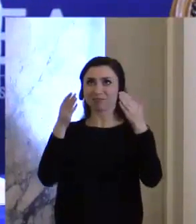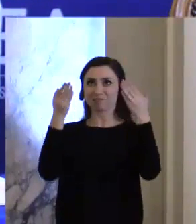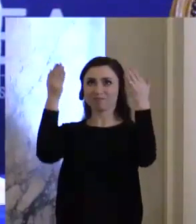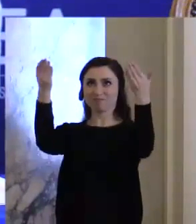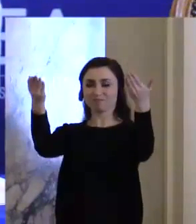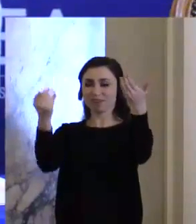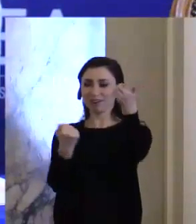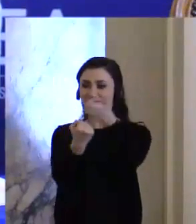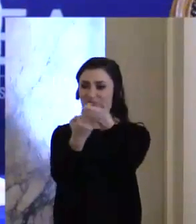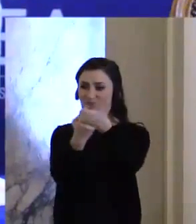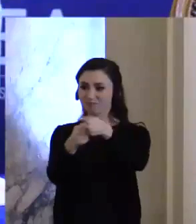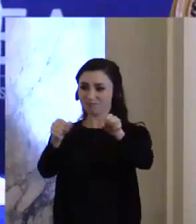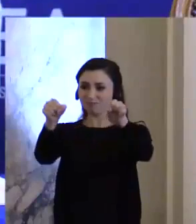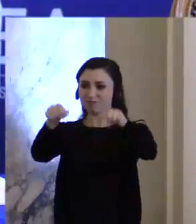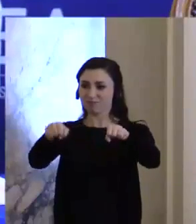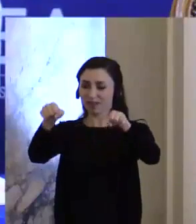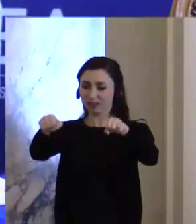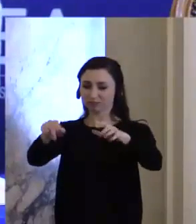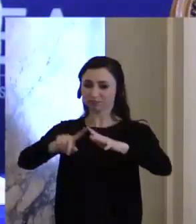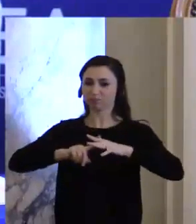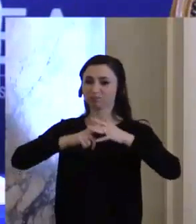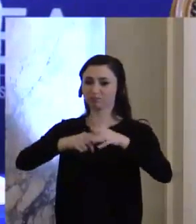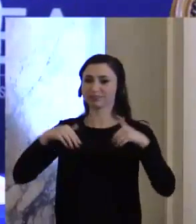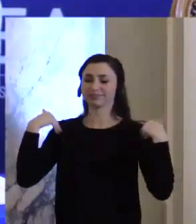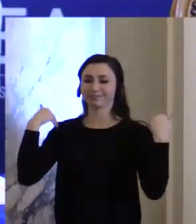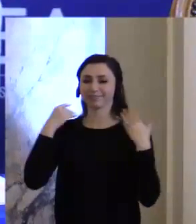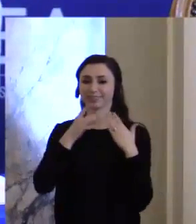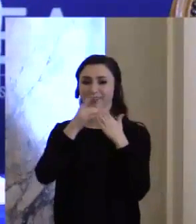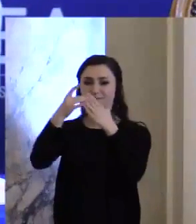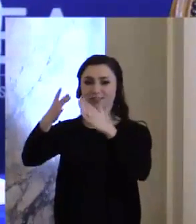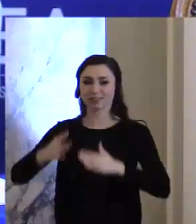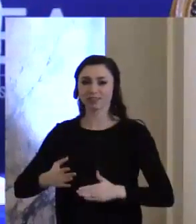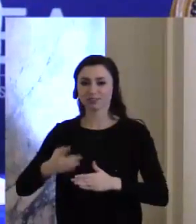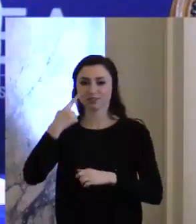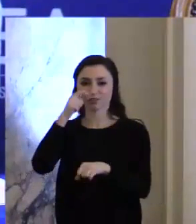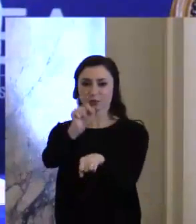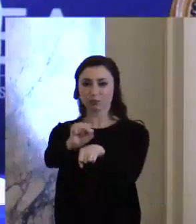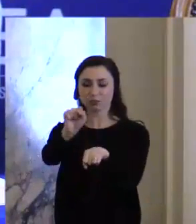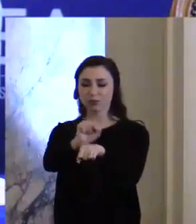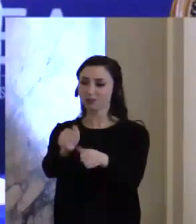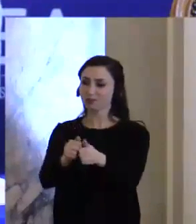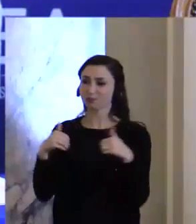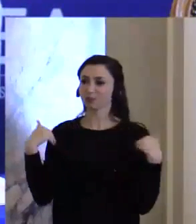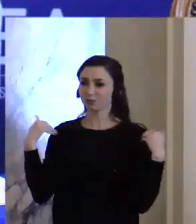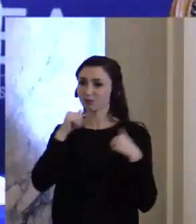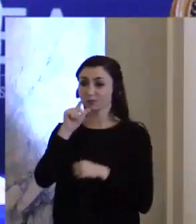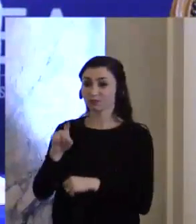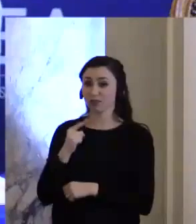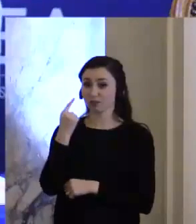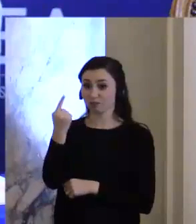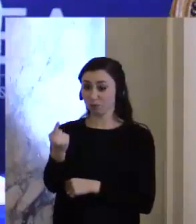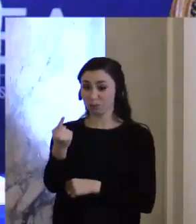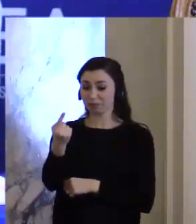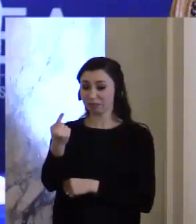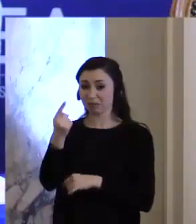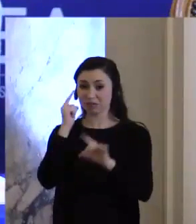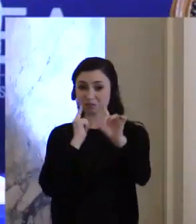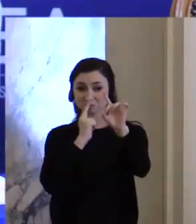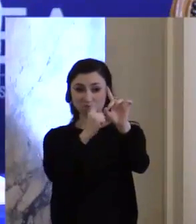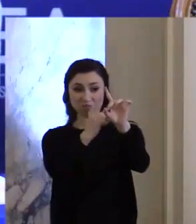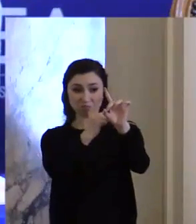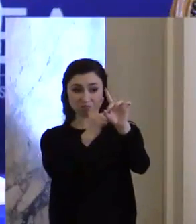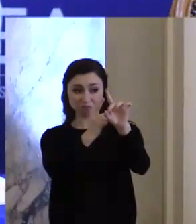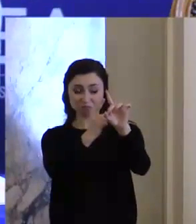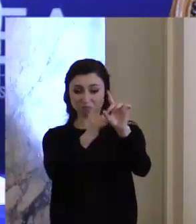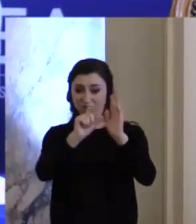to potential and emerging young leaders, and for working with youth not only in initiatives that underscore